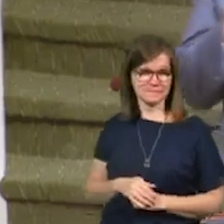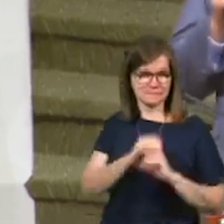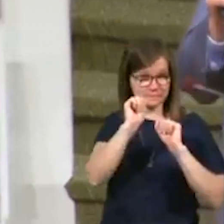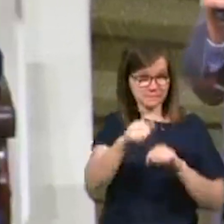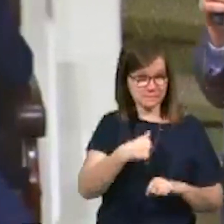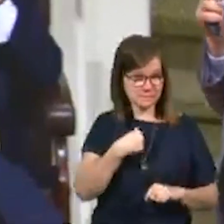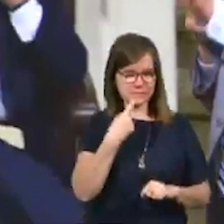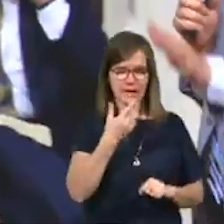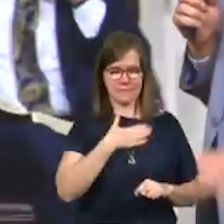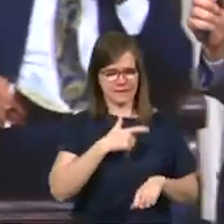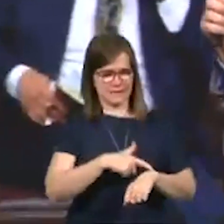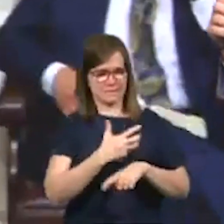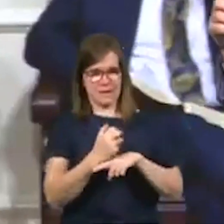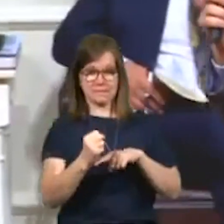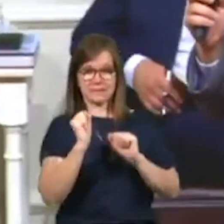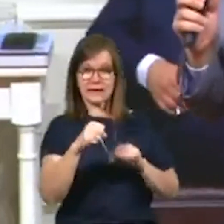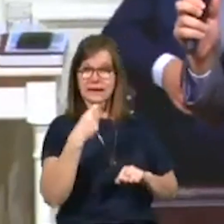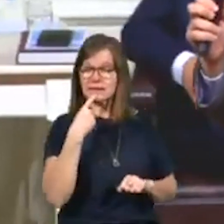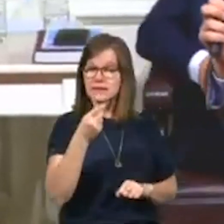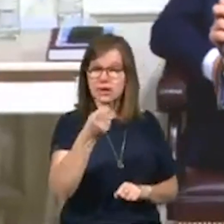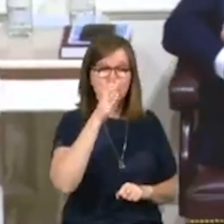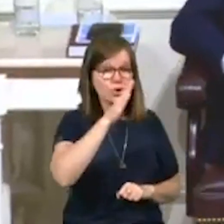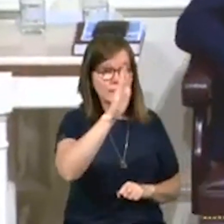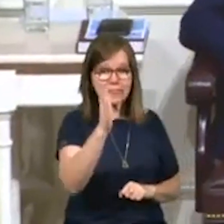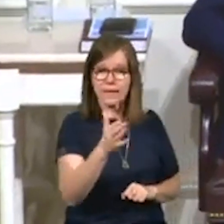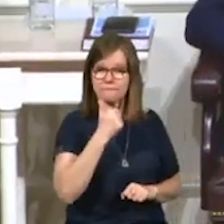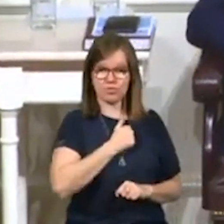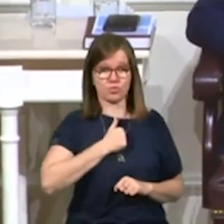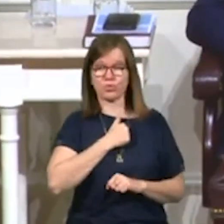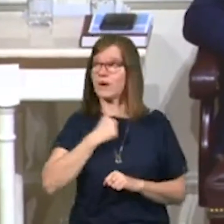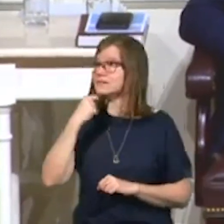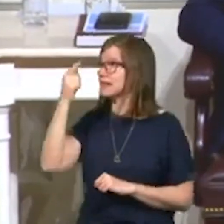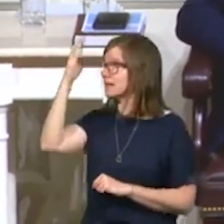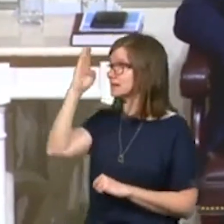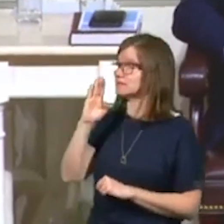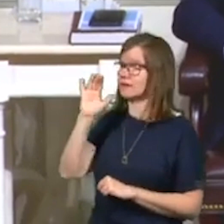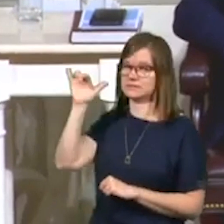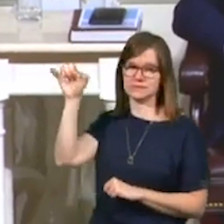Can I say, look, my time is up. Can I just say though, you're never going to regret saying yes to Jesus.